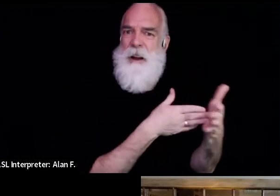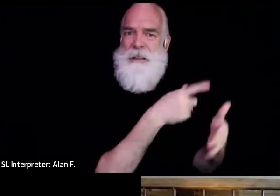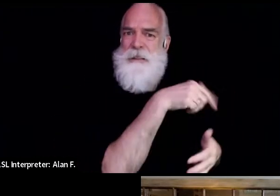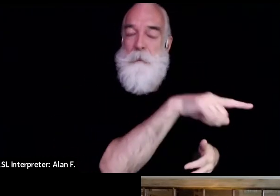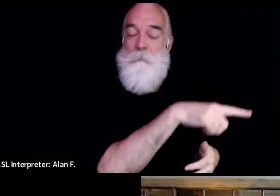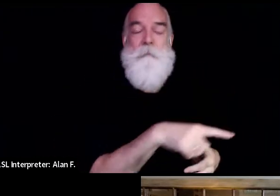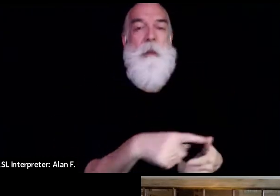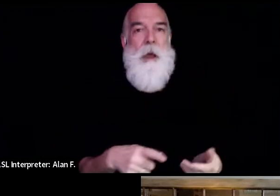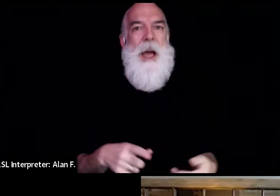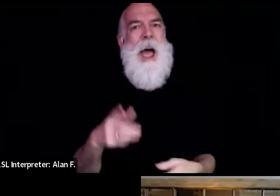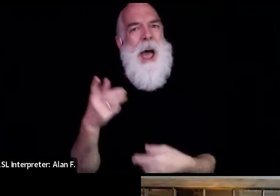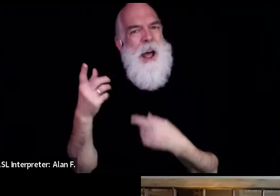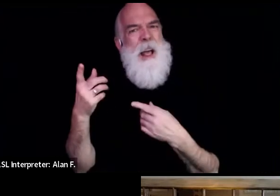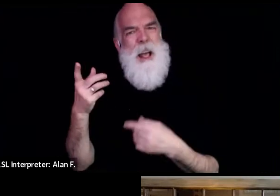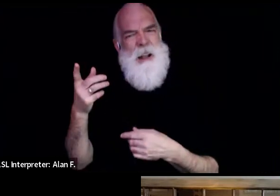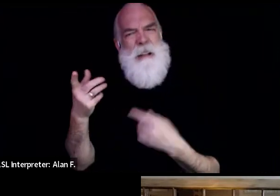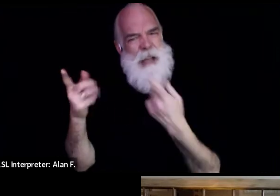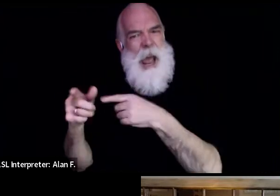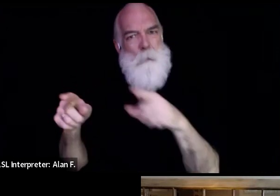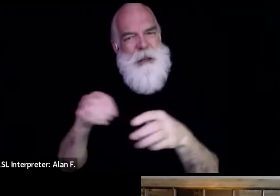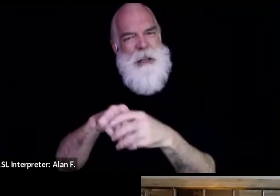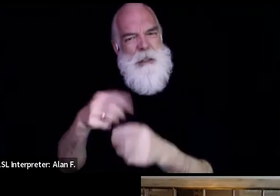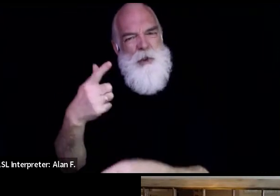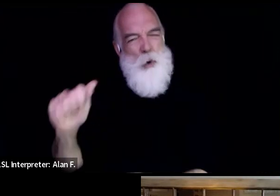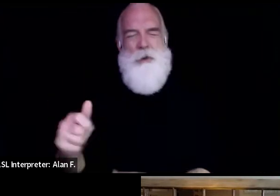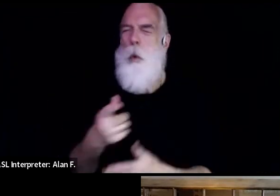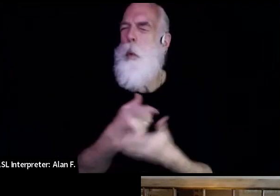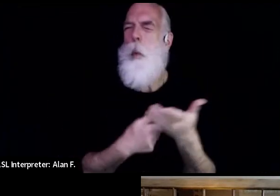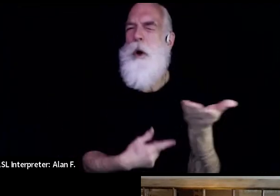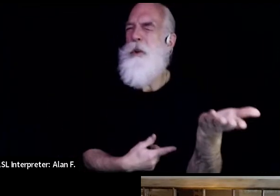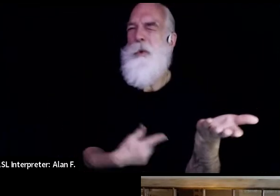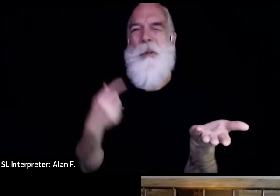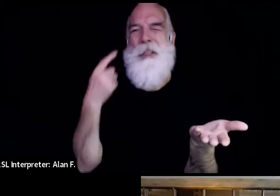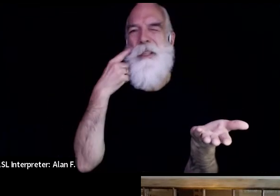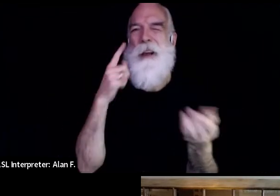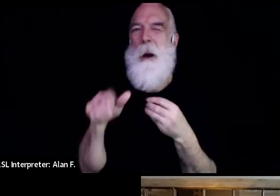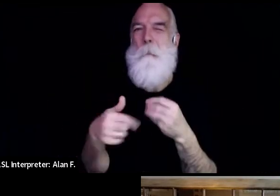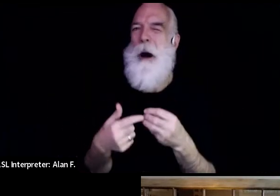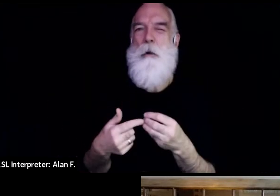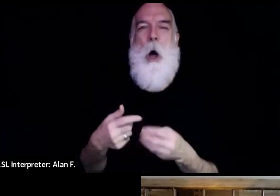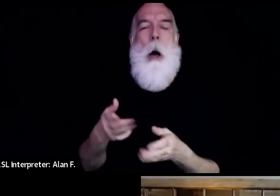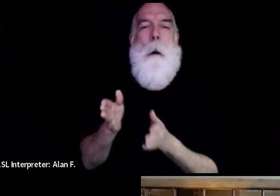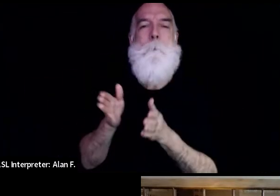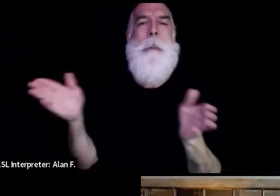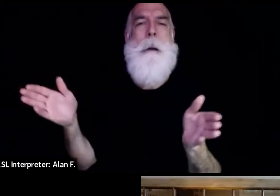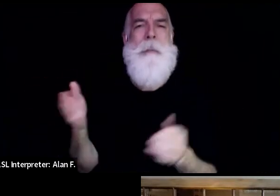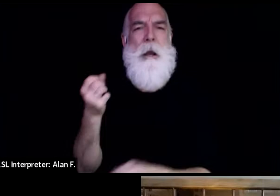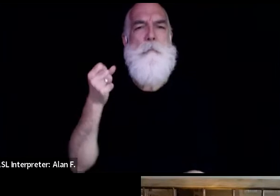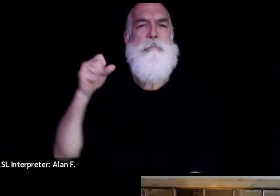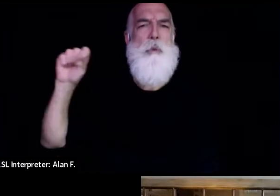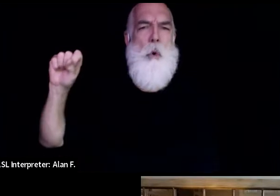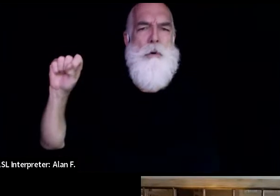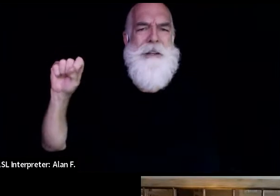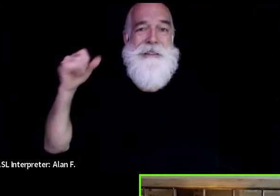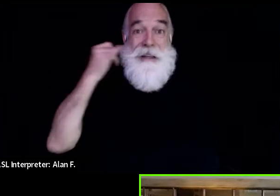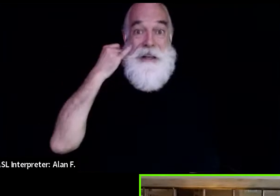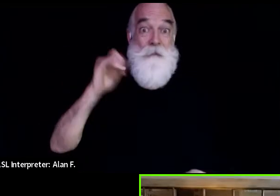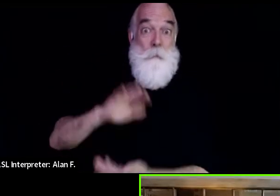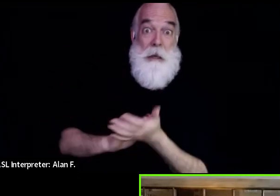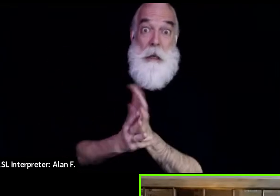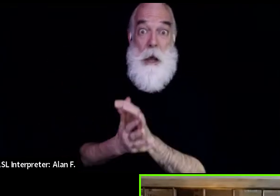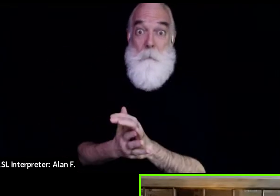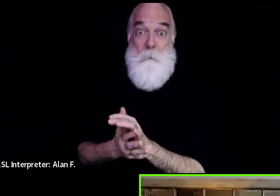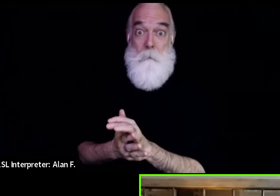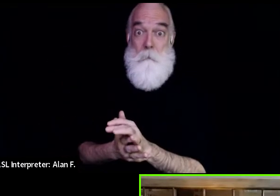Georgia. What do you make of these proposals to stiffen penalties for public protests that become unruly or violent?